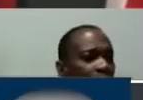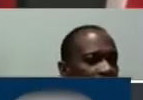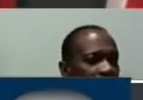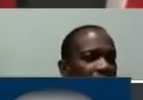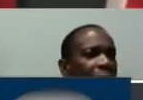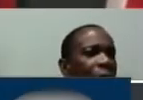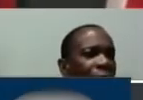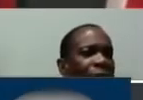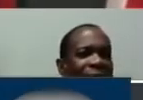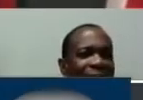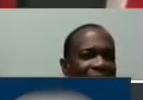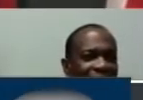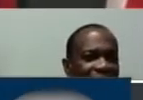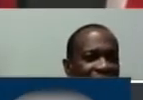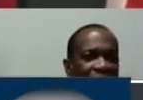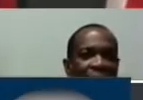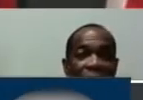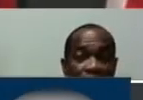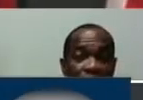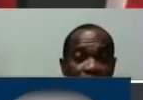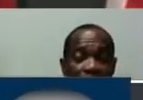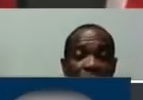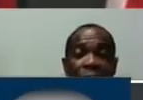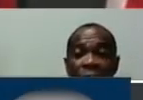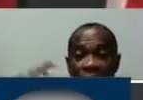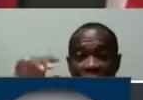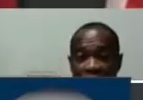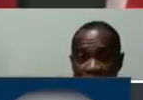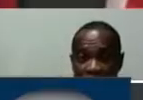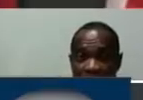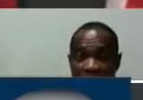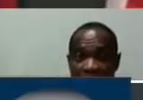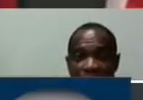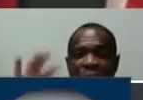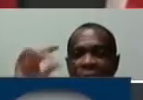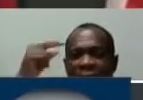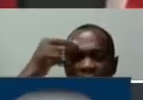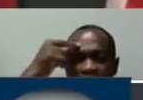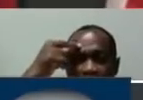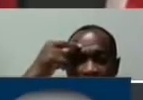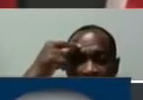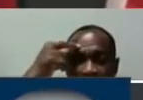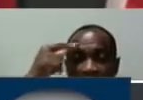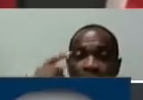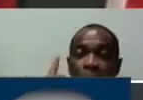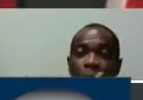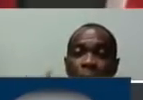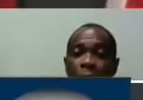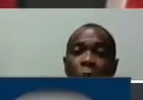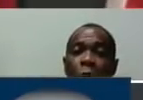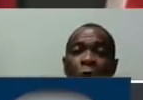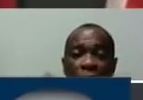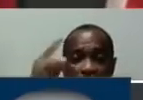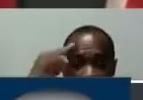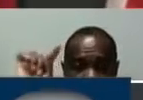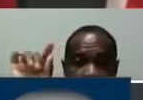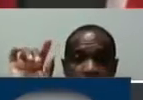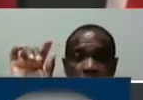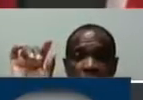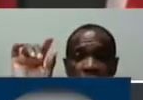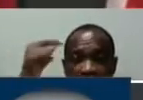to do what is required to be done. I know there will be a lot of response to this, But let all those